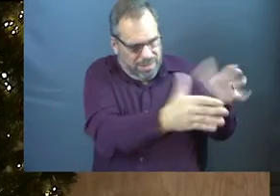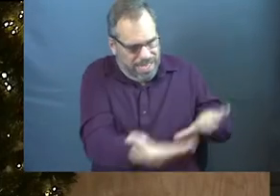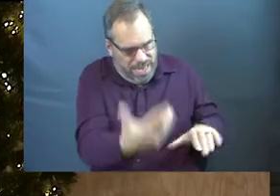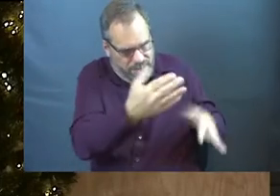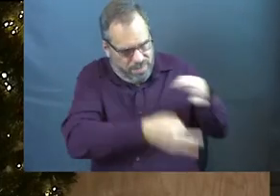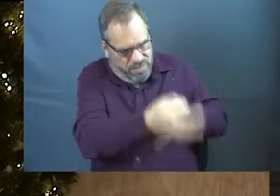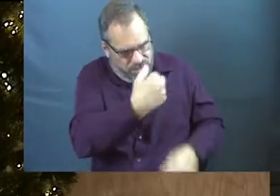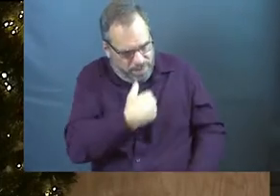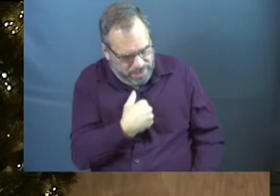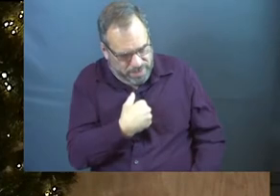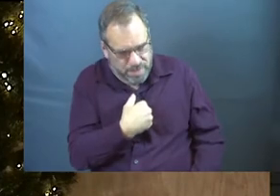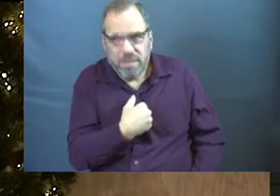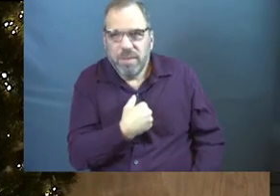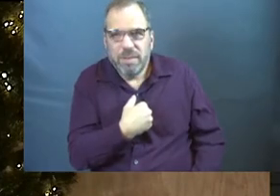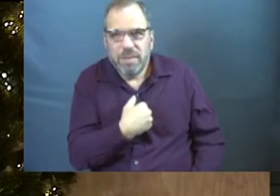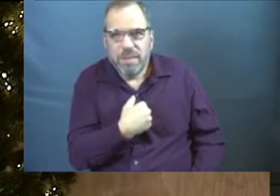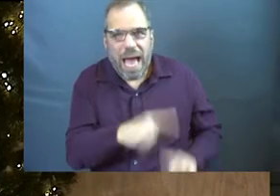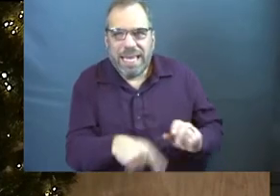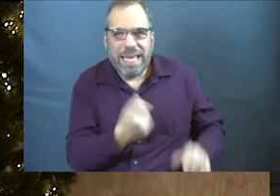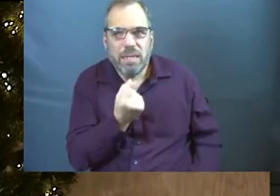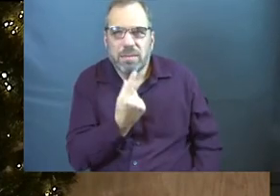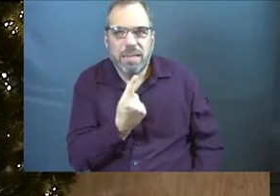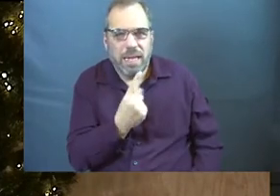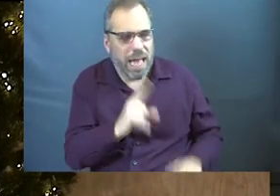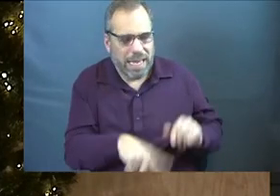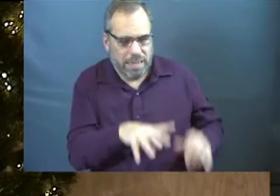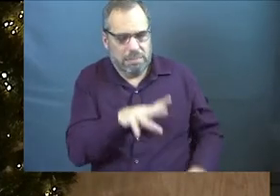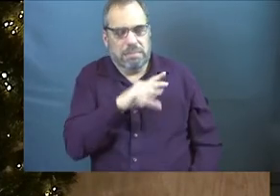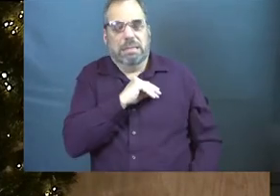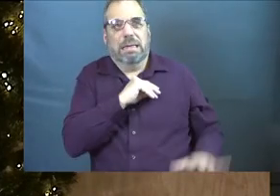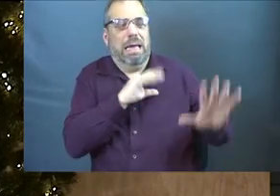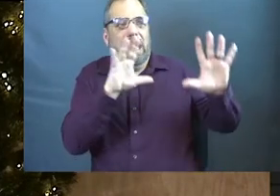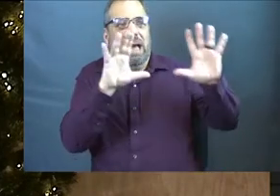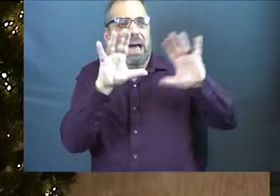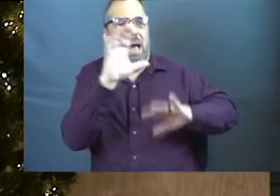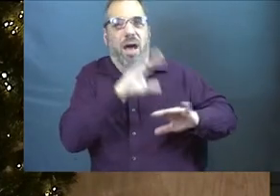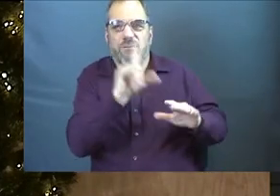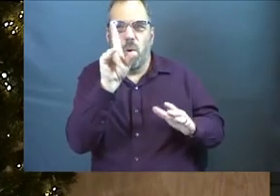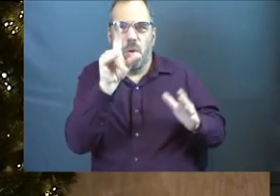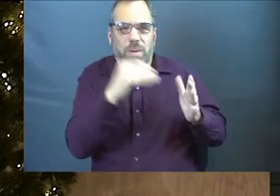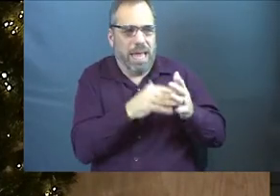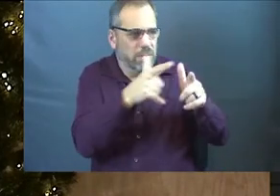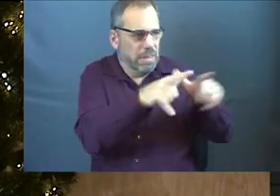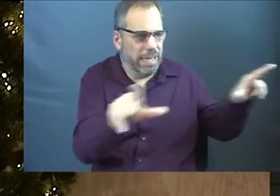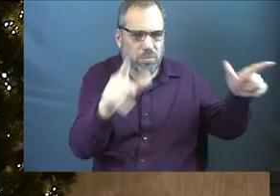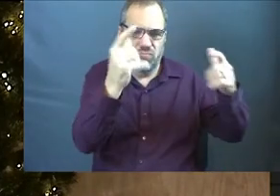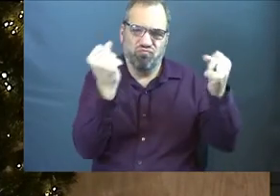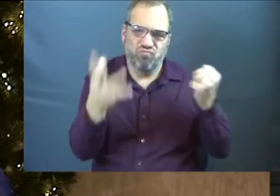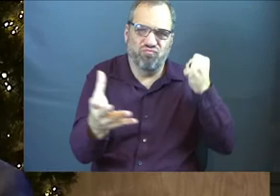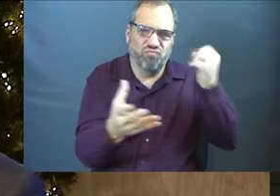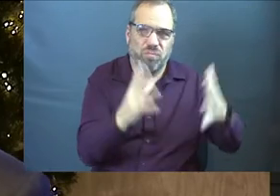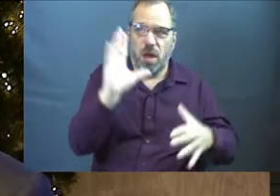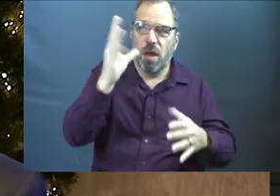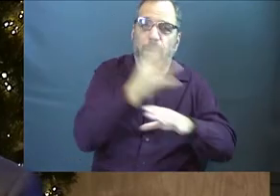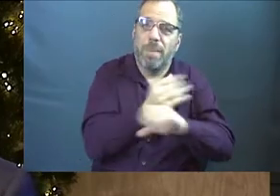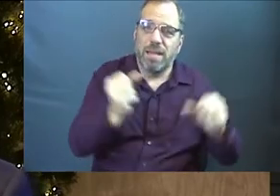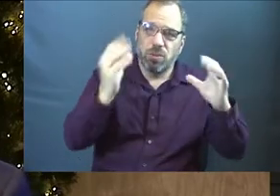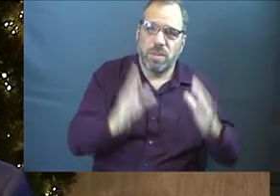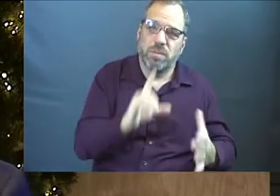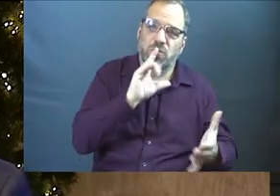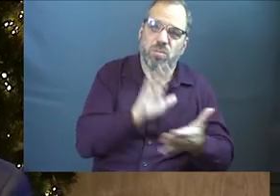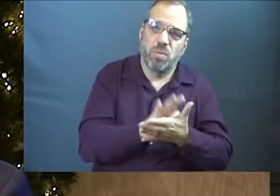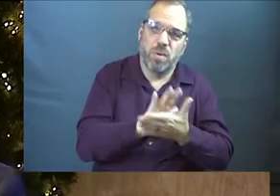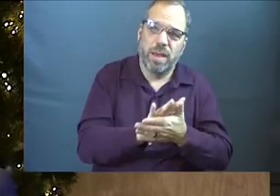you. I can't take it in. Oh, for 1,000 tongues to sing my great Redeemer's